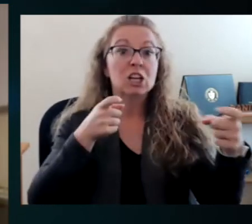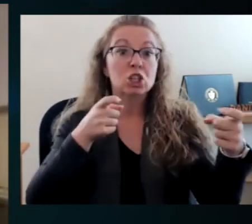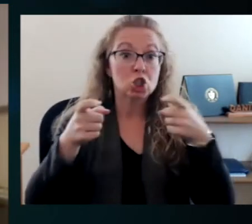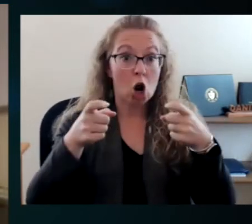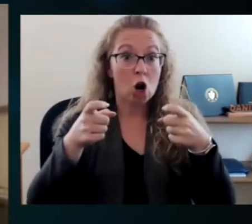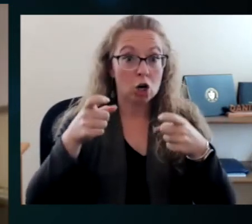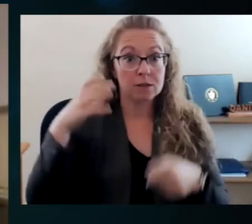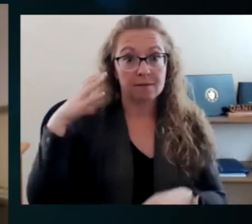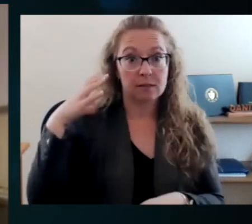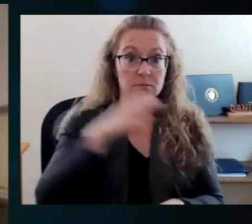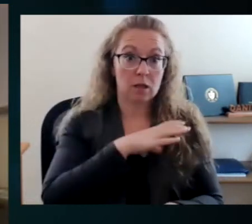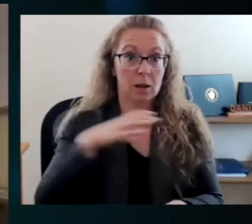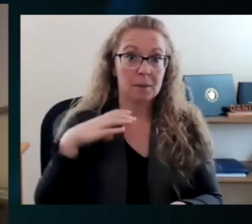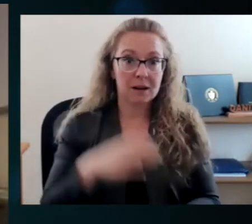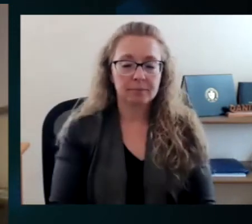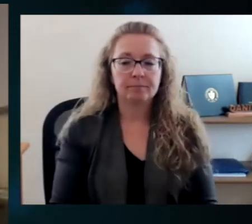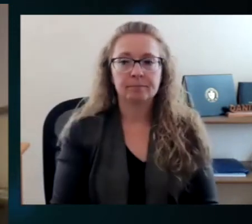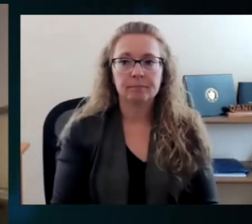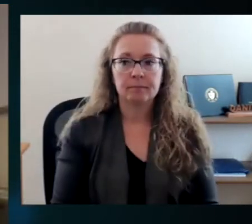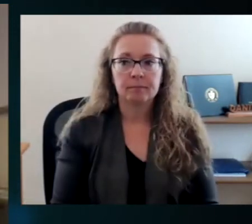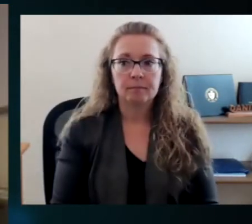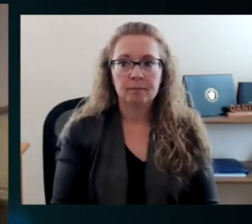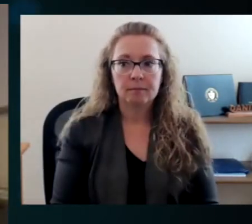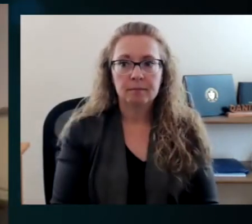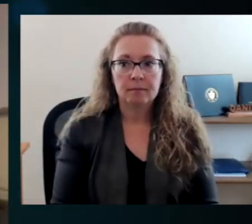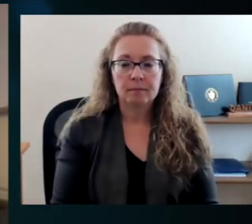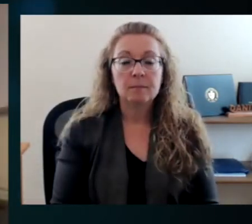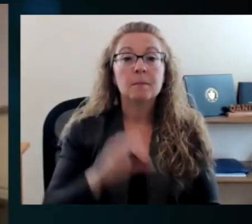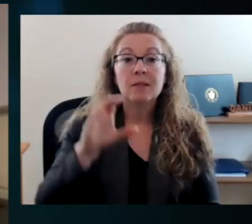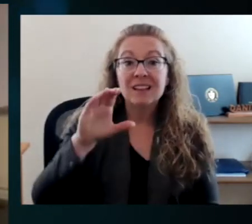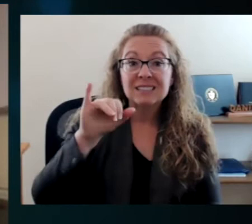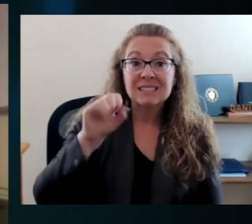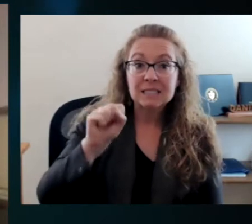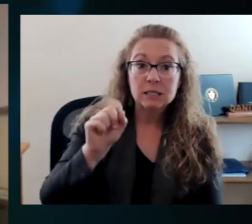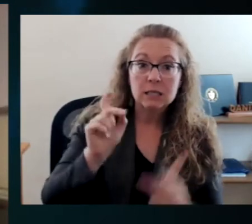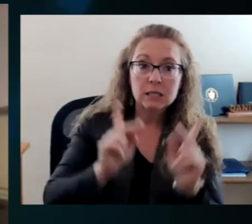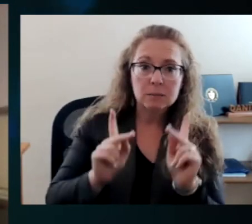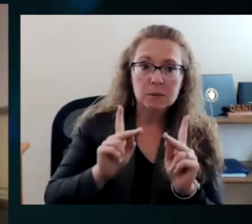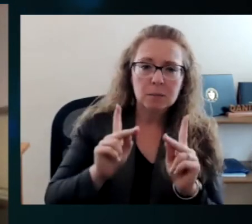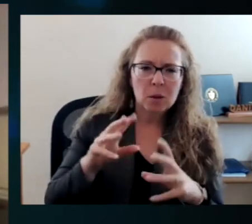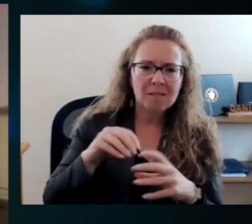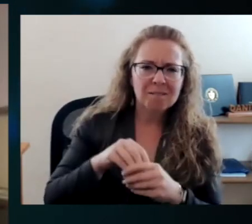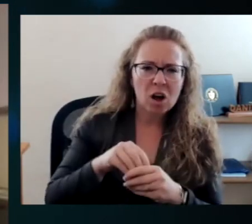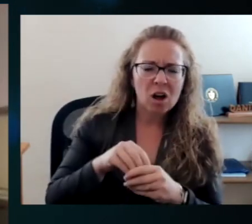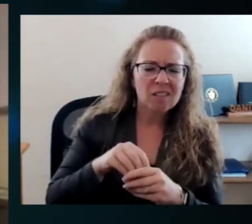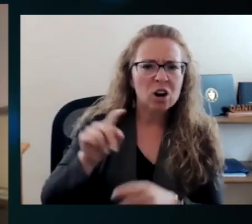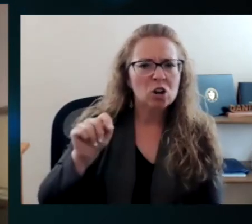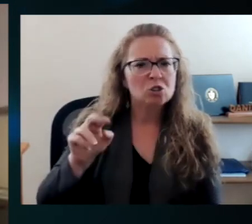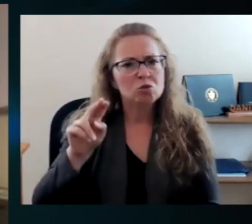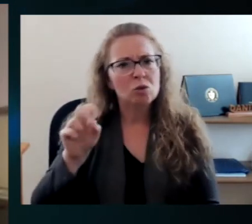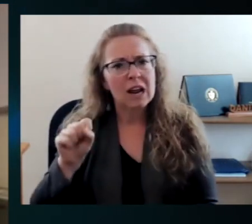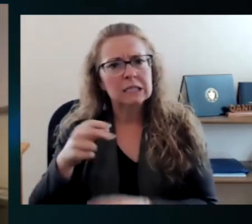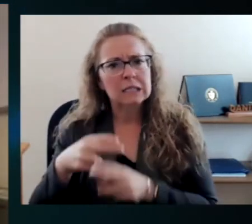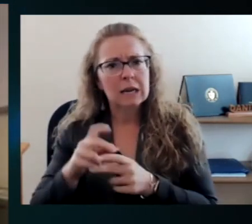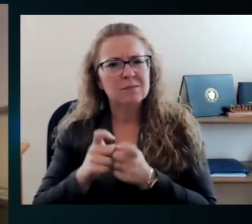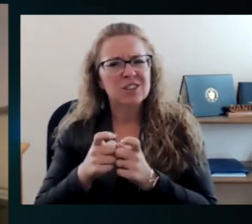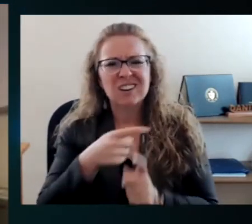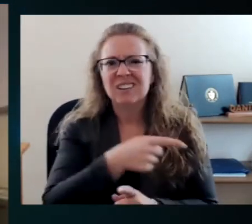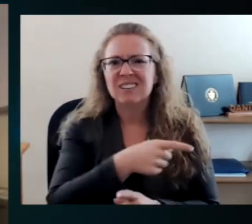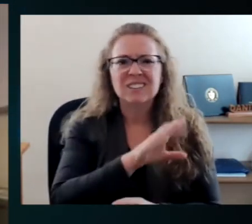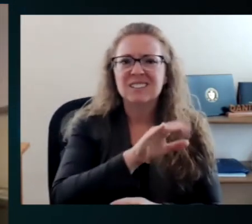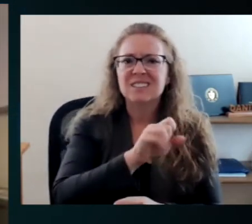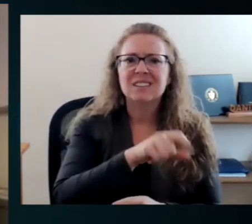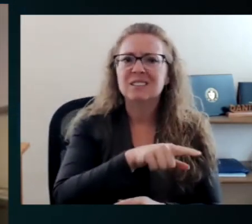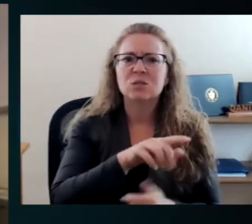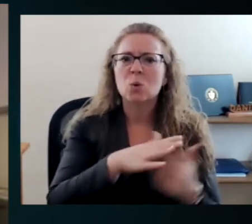fact is, the opinions of cis people on trans name changes are irrelevant. They are completely irrelevant because it